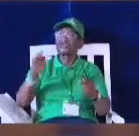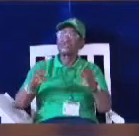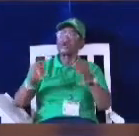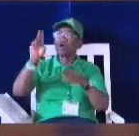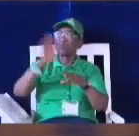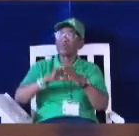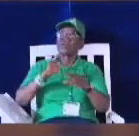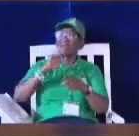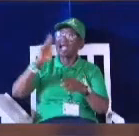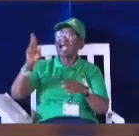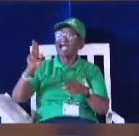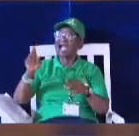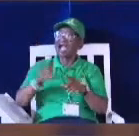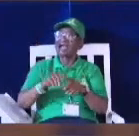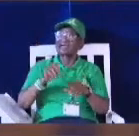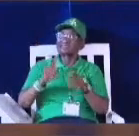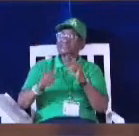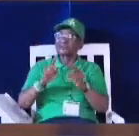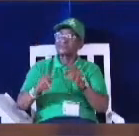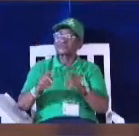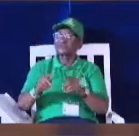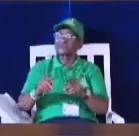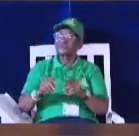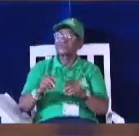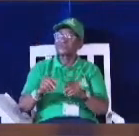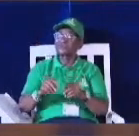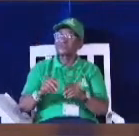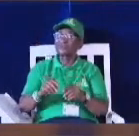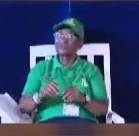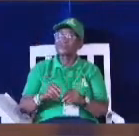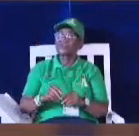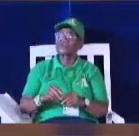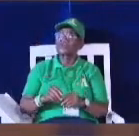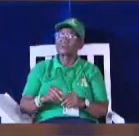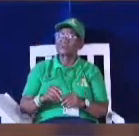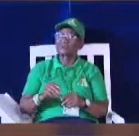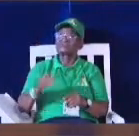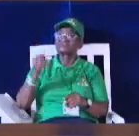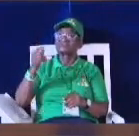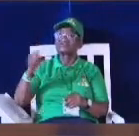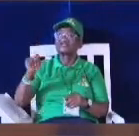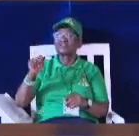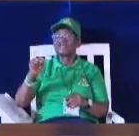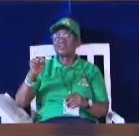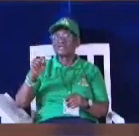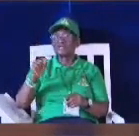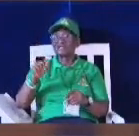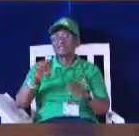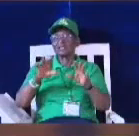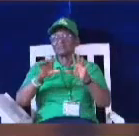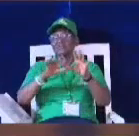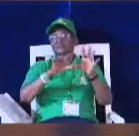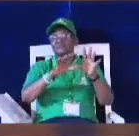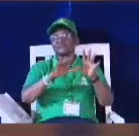But as people watched, the mosquitoes fell down dead, one by one.